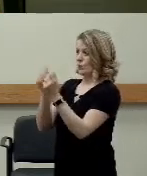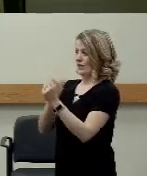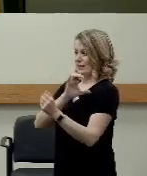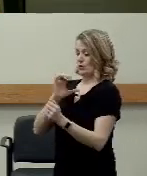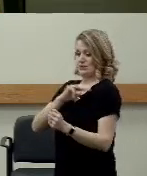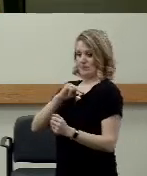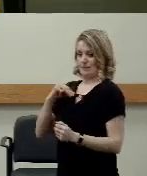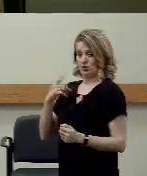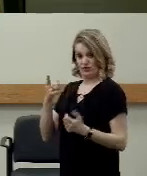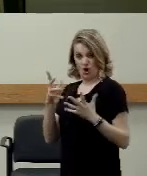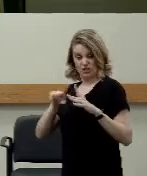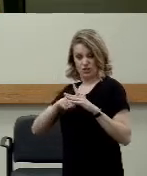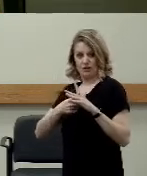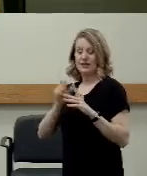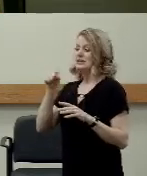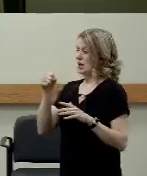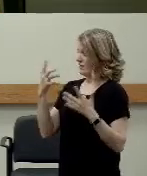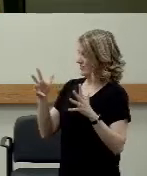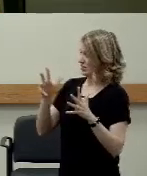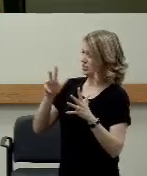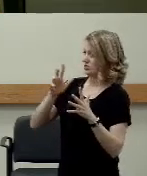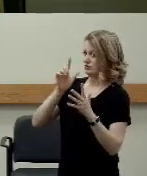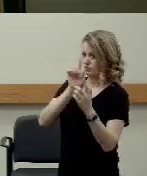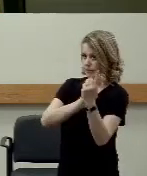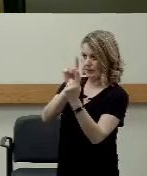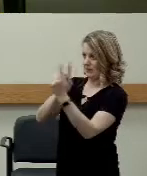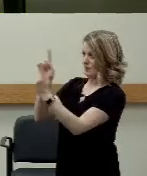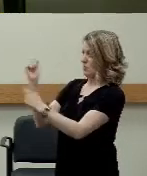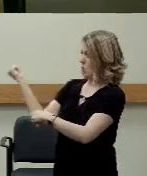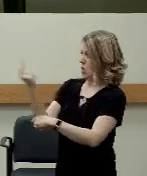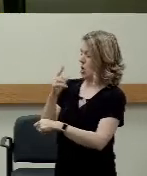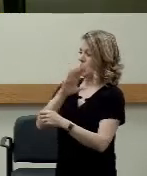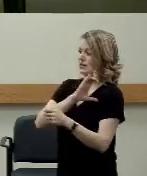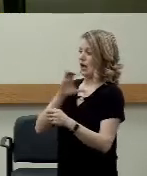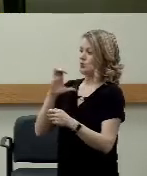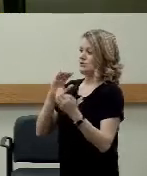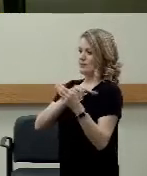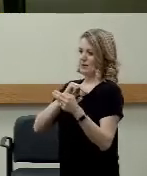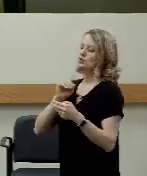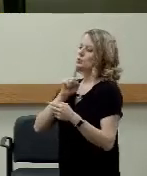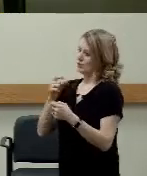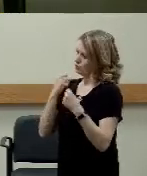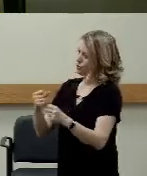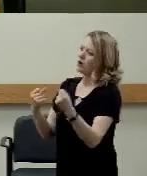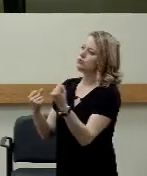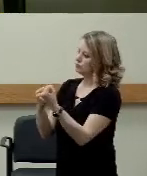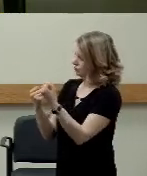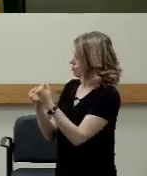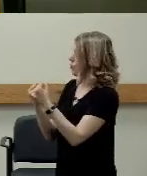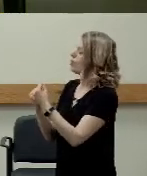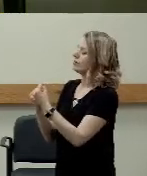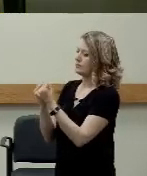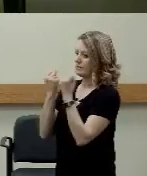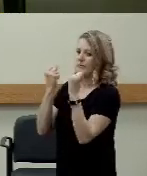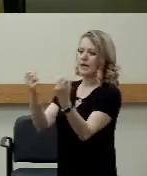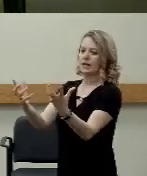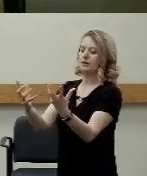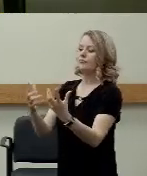And I did. what's the reception? I've been through all of the council members at this point. There's wide support for it. I've also